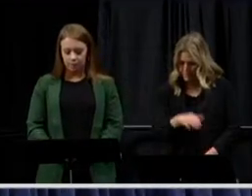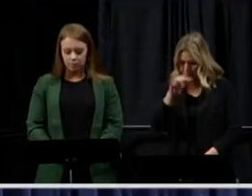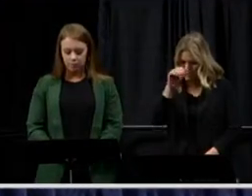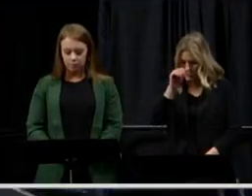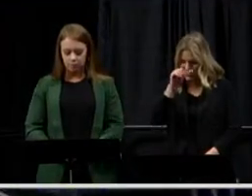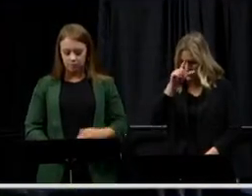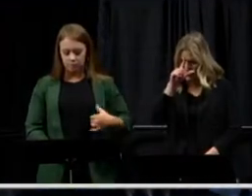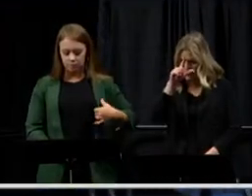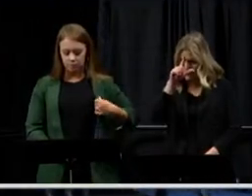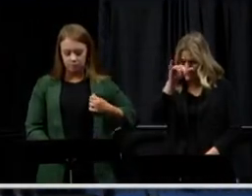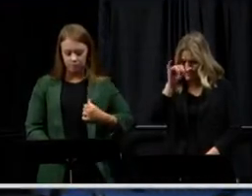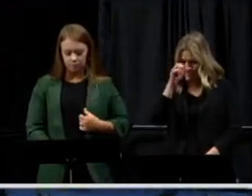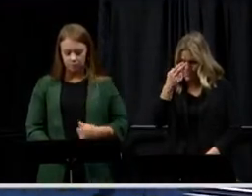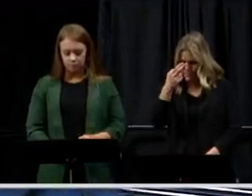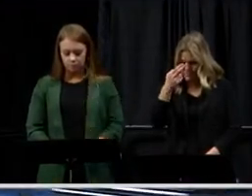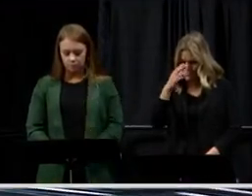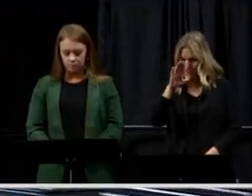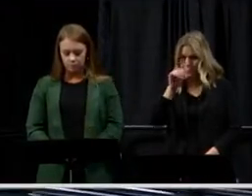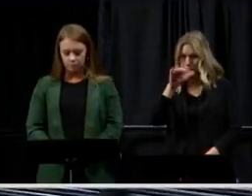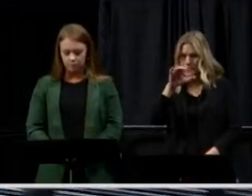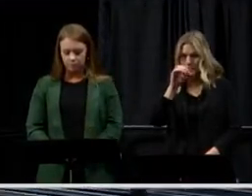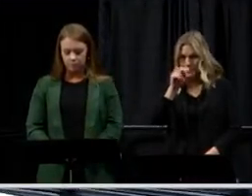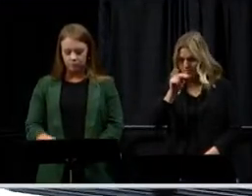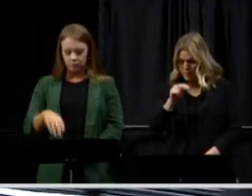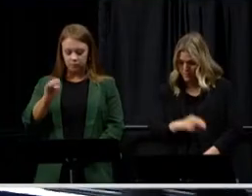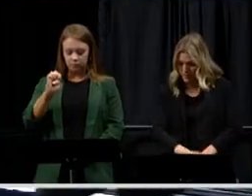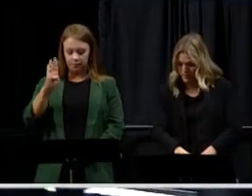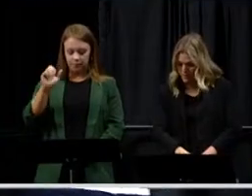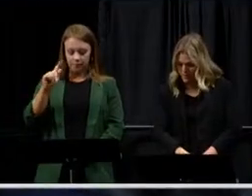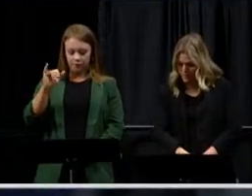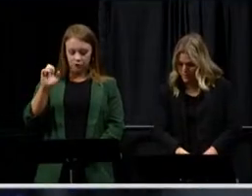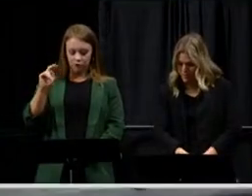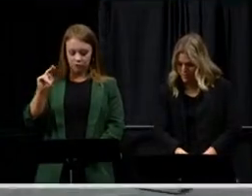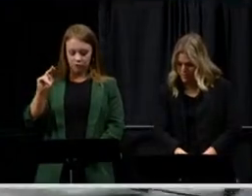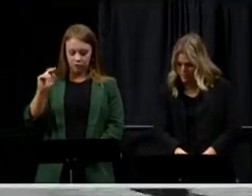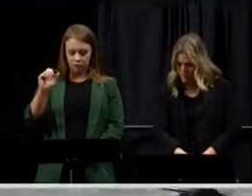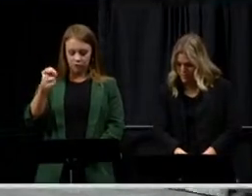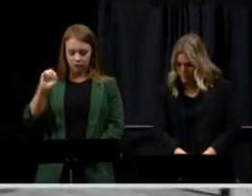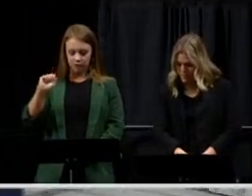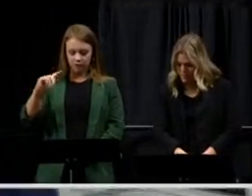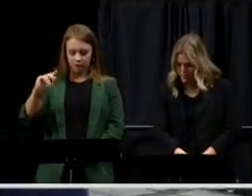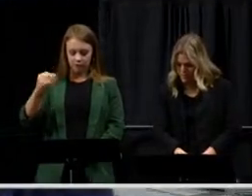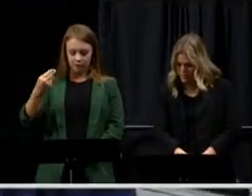Aaliyah Deshae Bacon. Sebastian Pablo Estafo.